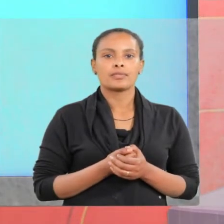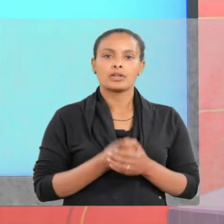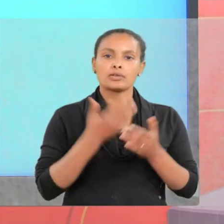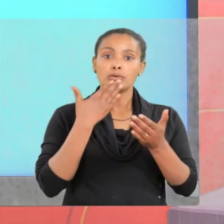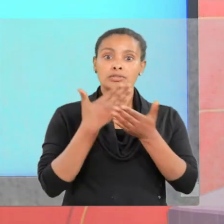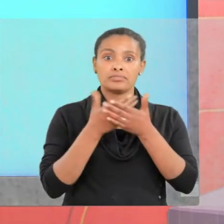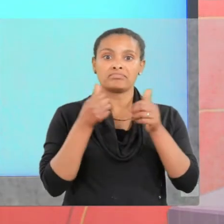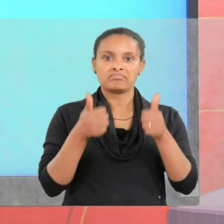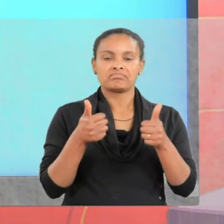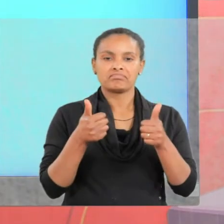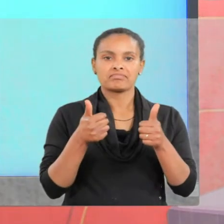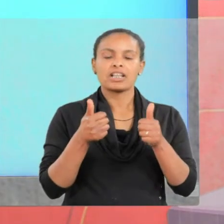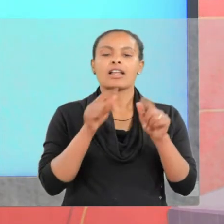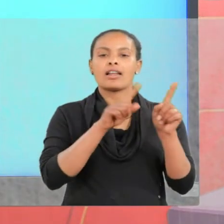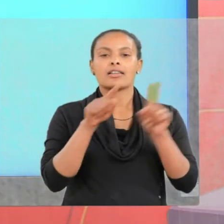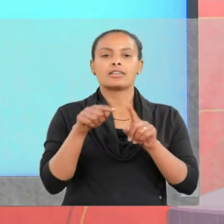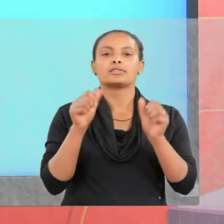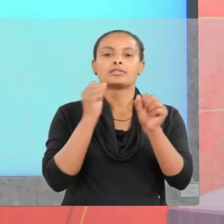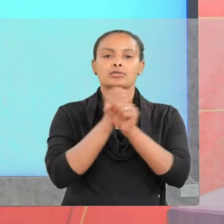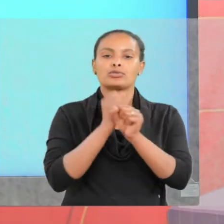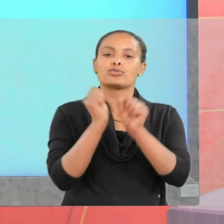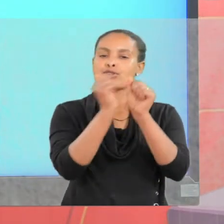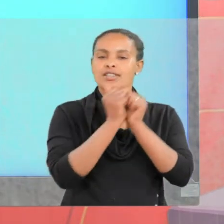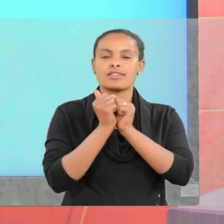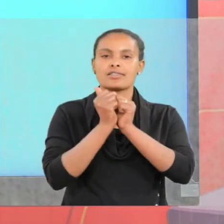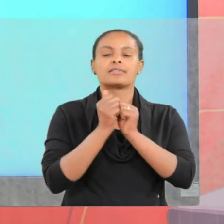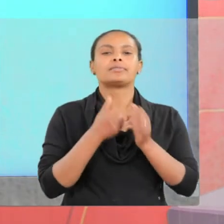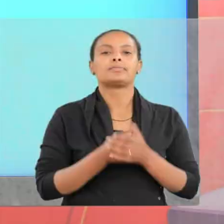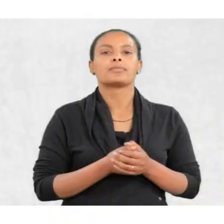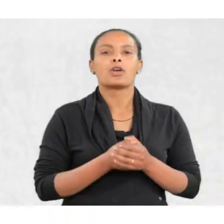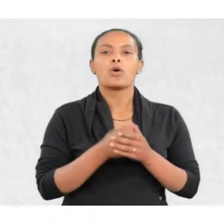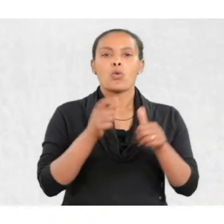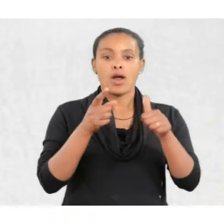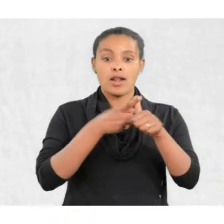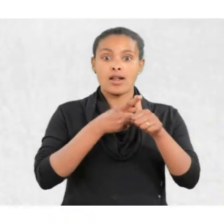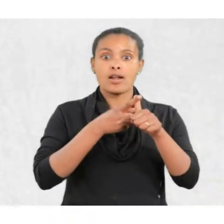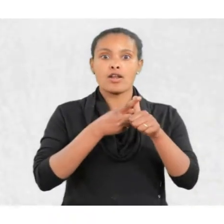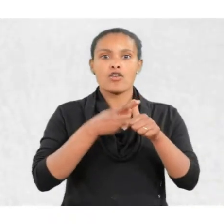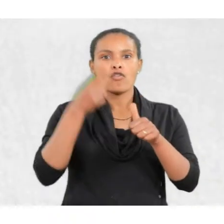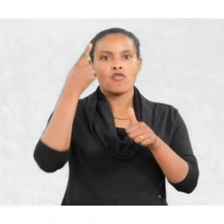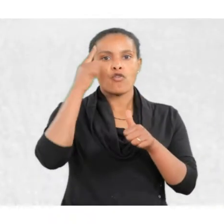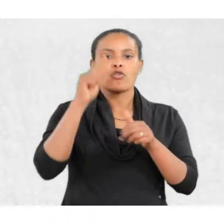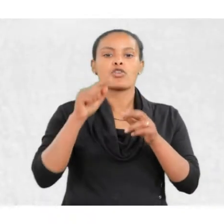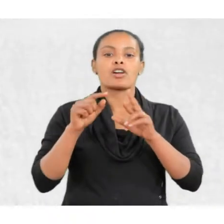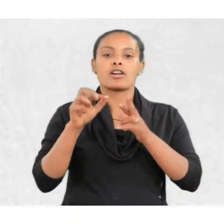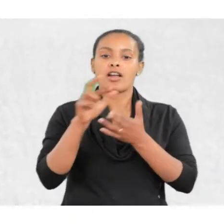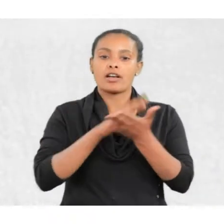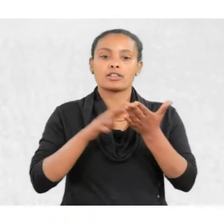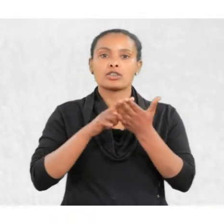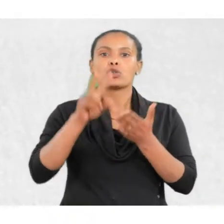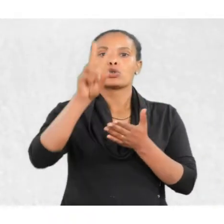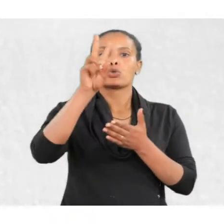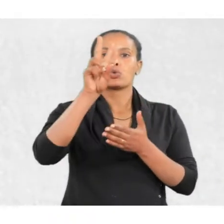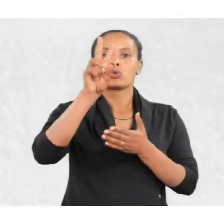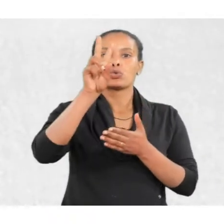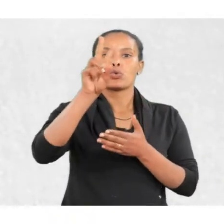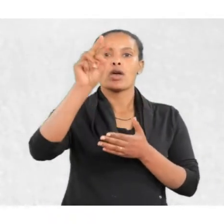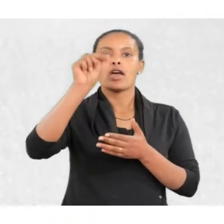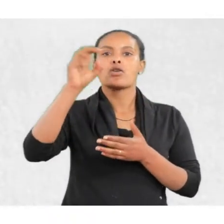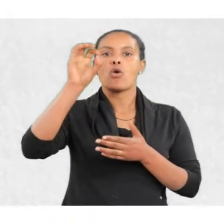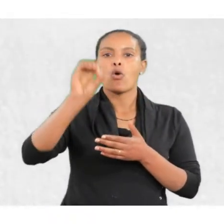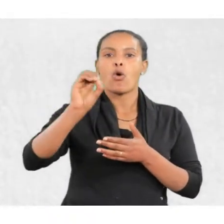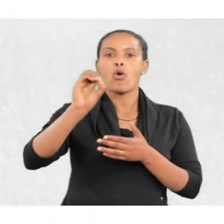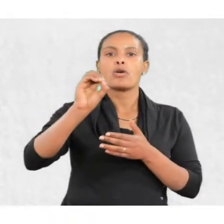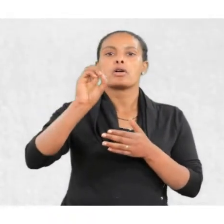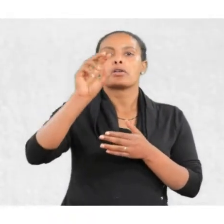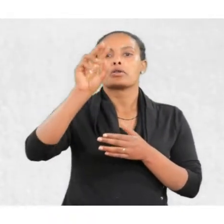Good. Let us do together. 1. For the reaction 2NOCl gas,